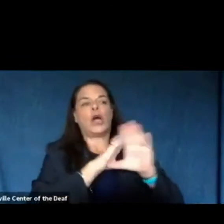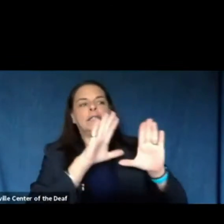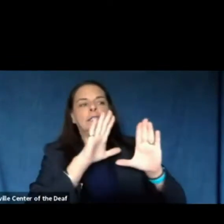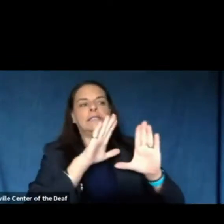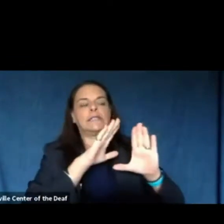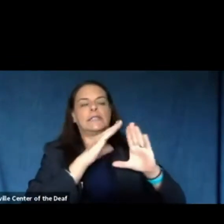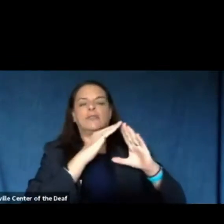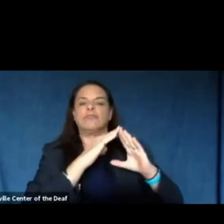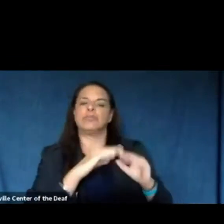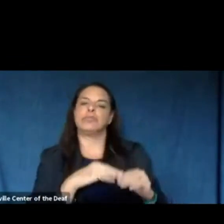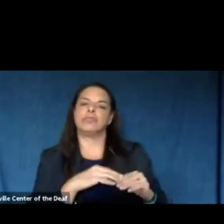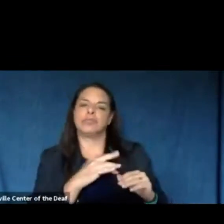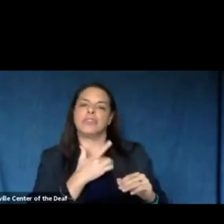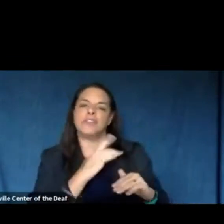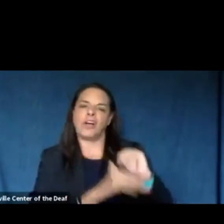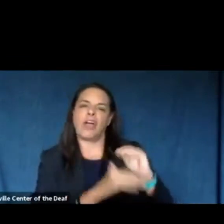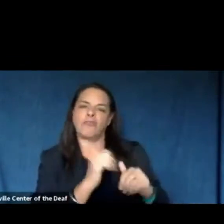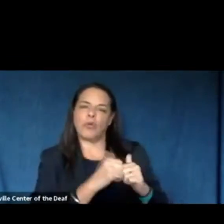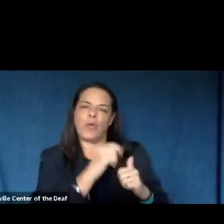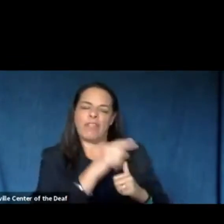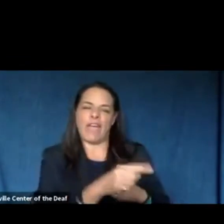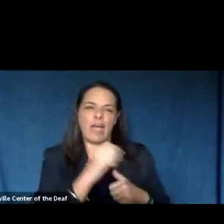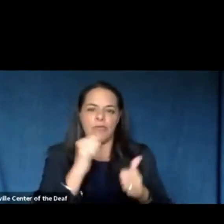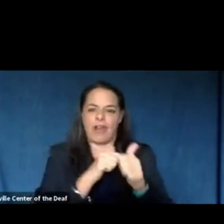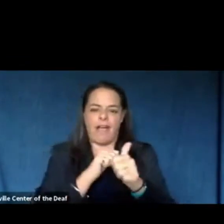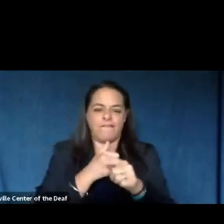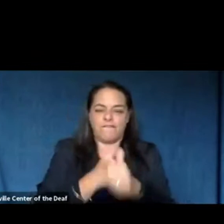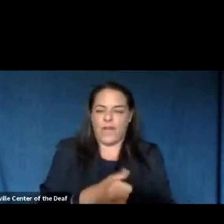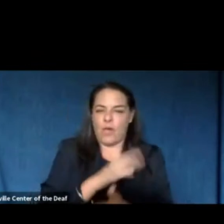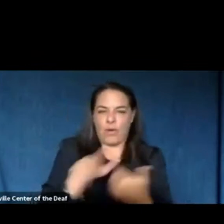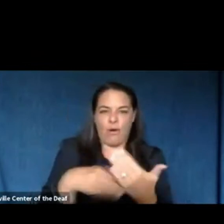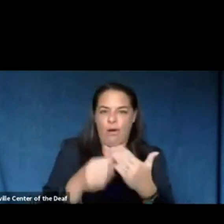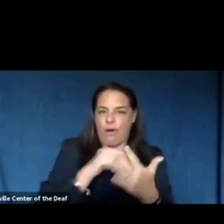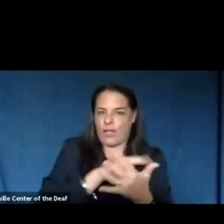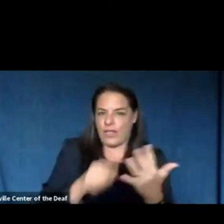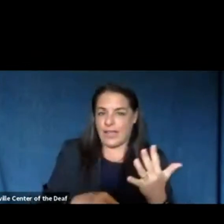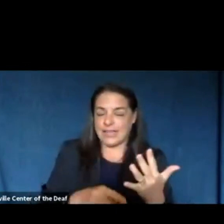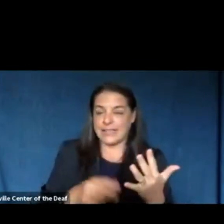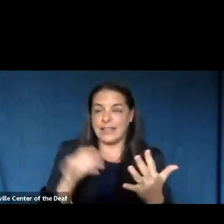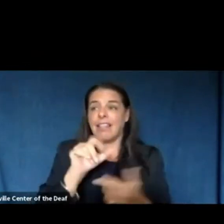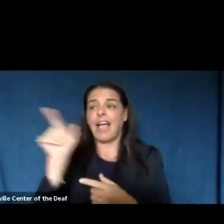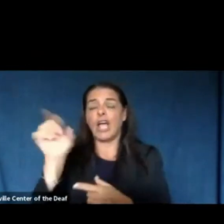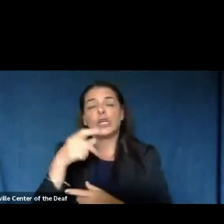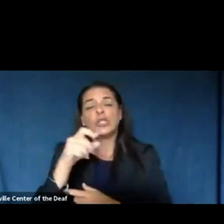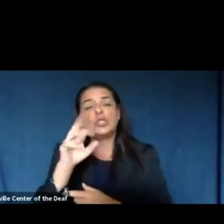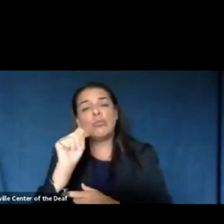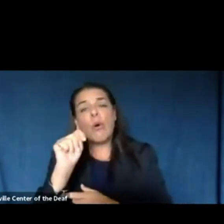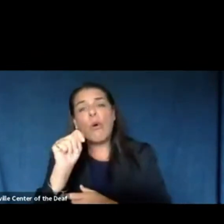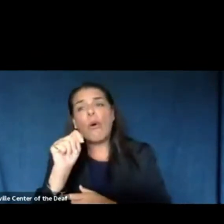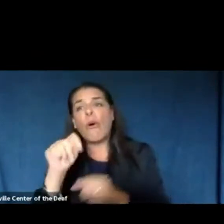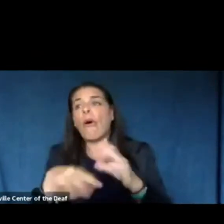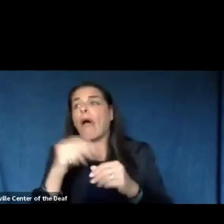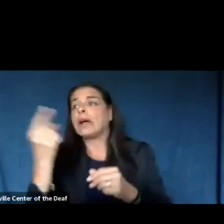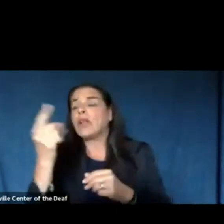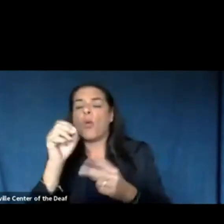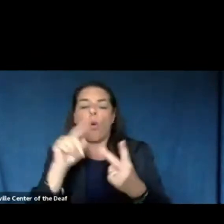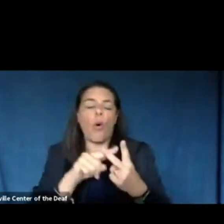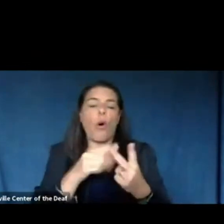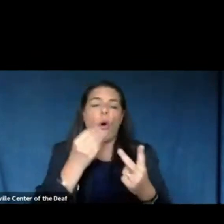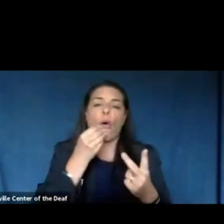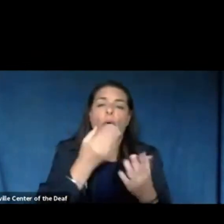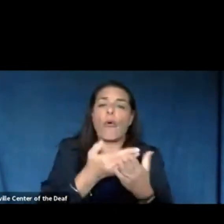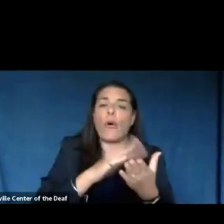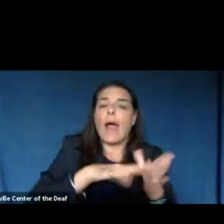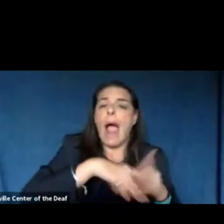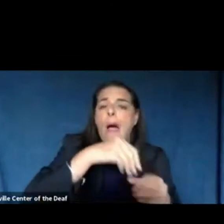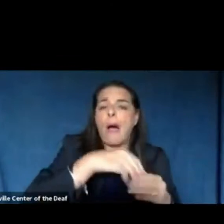feeling comfortable with and not practicing all the guidelines there. We're not keeping at the sporting events or at the barbecue. We're not keeping our